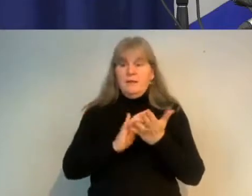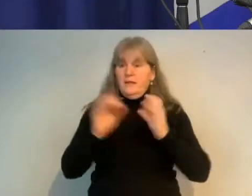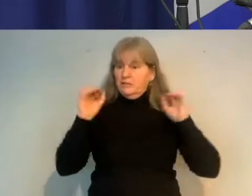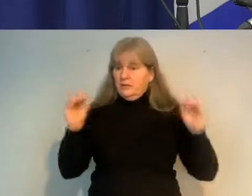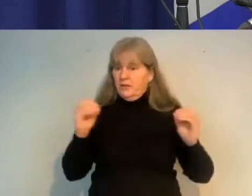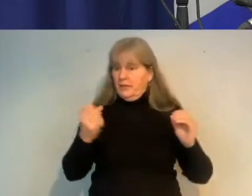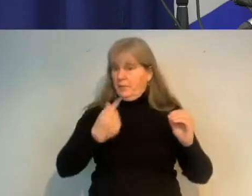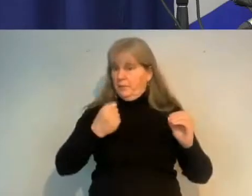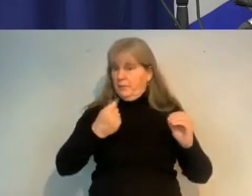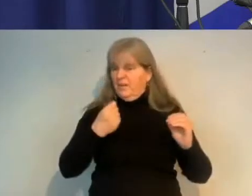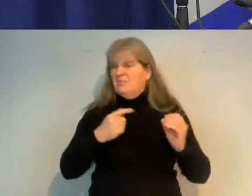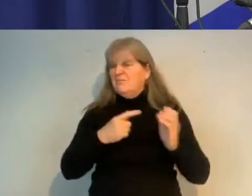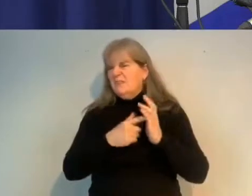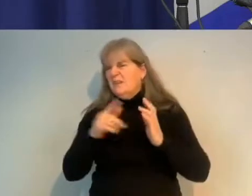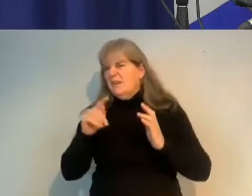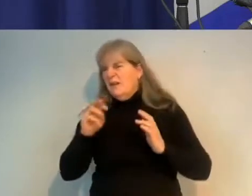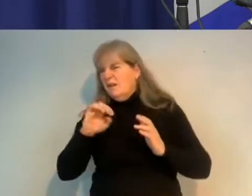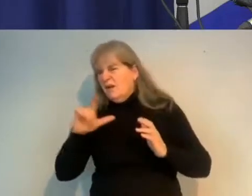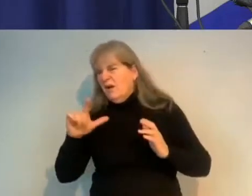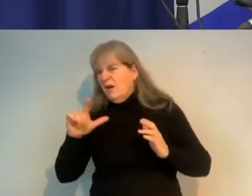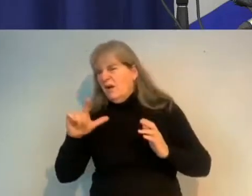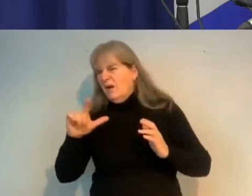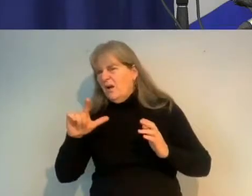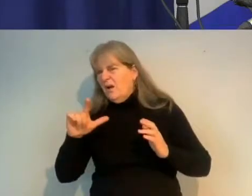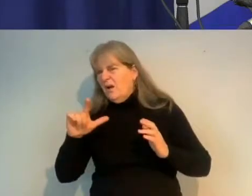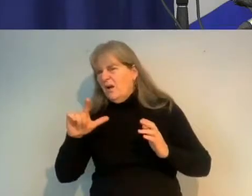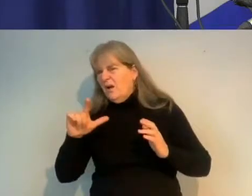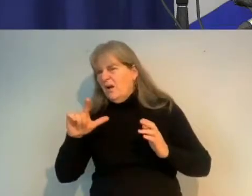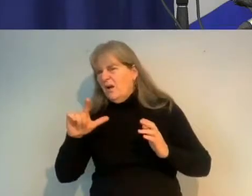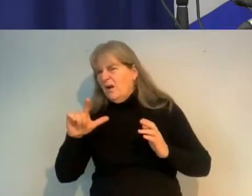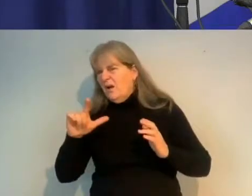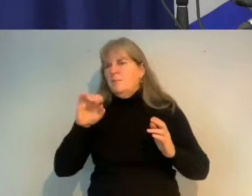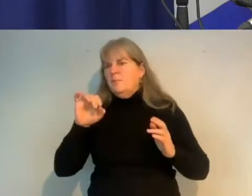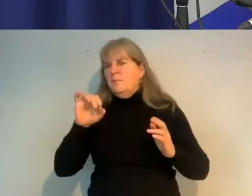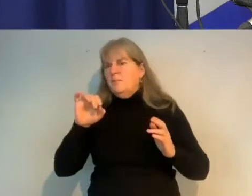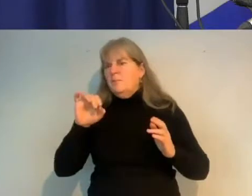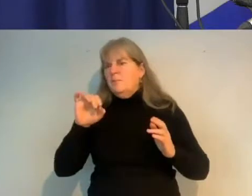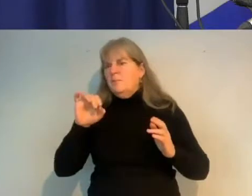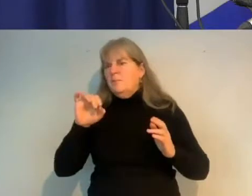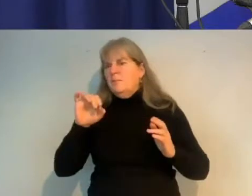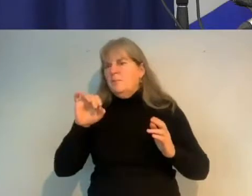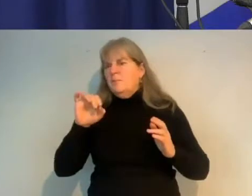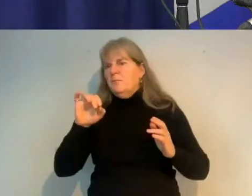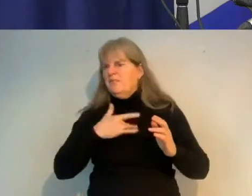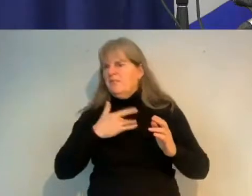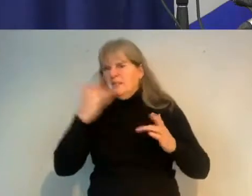Tylenol, Advil, or ibuprofen, and you still don't have a fever.